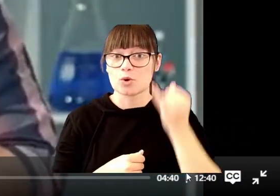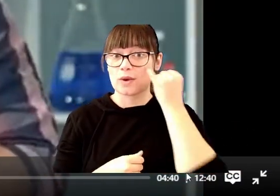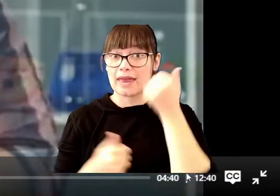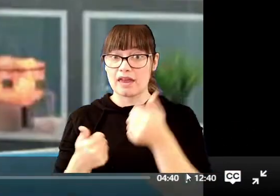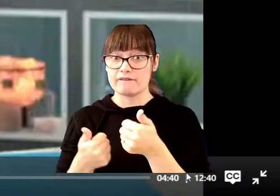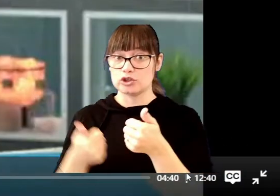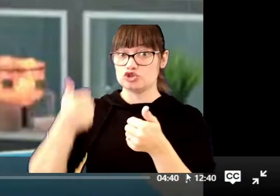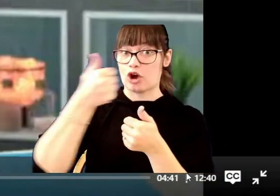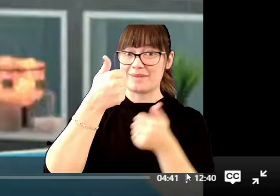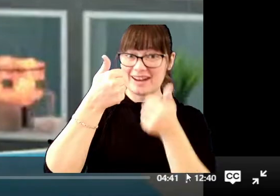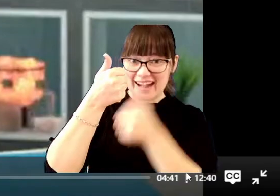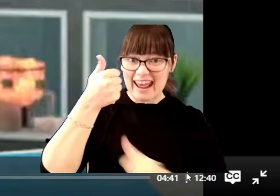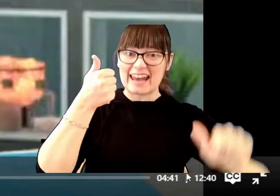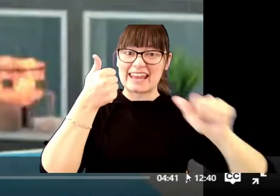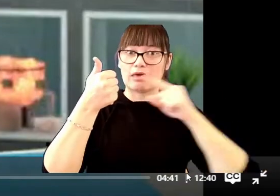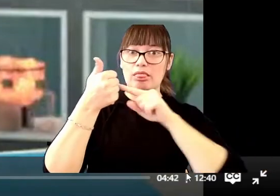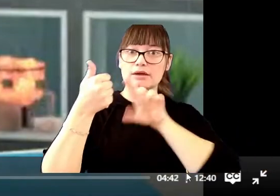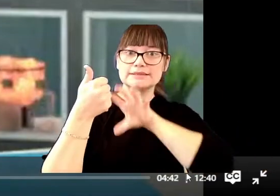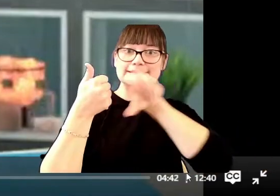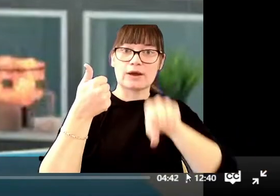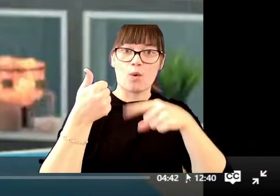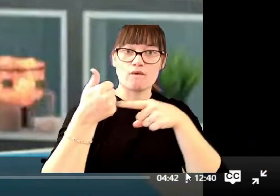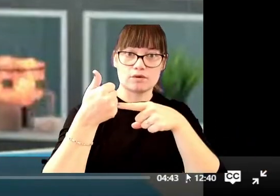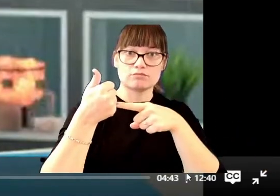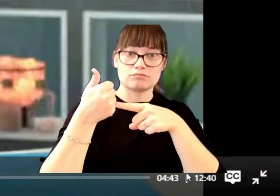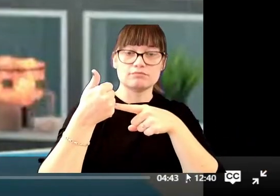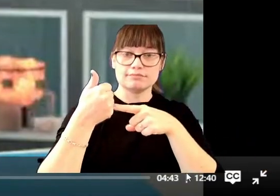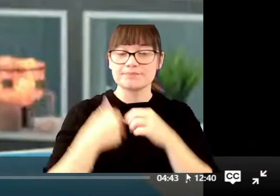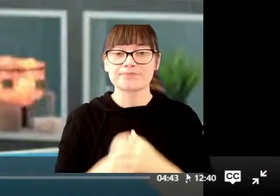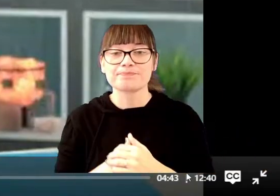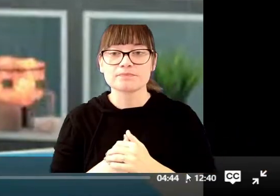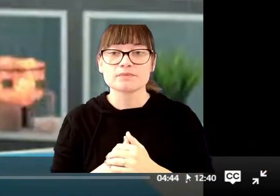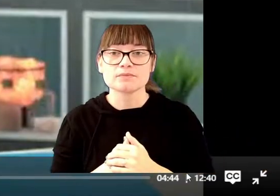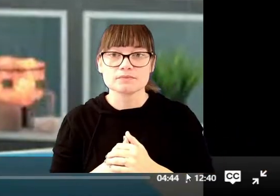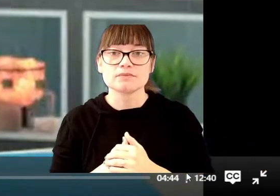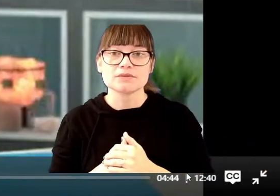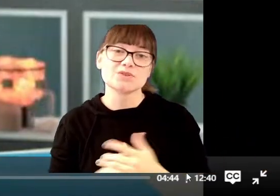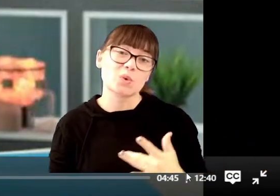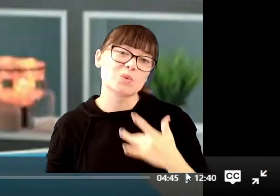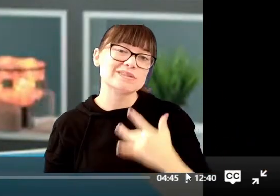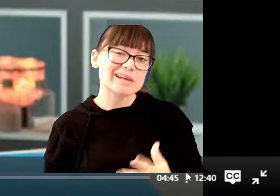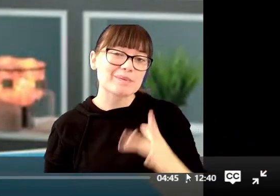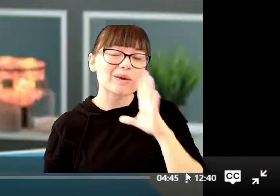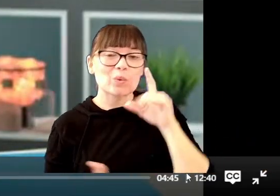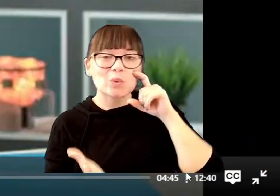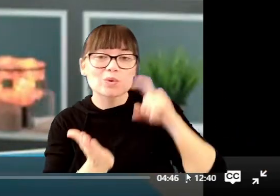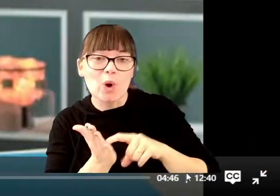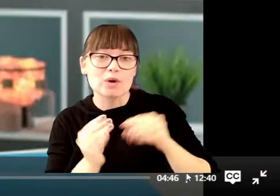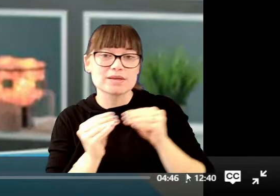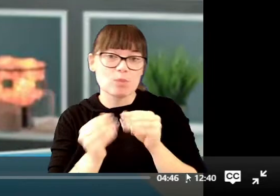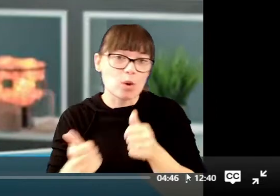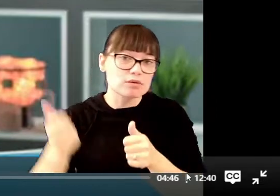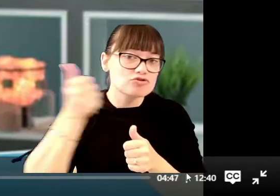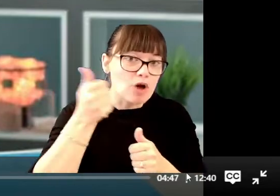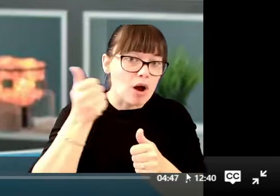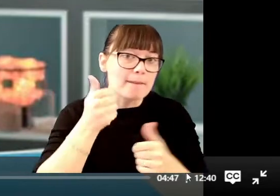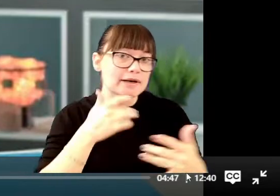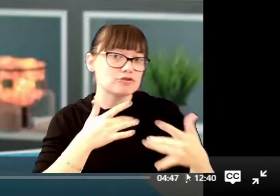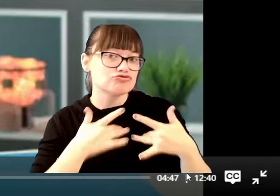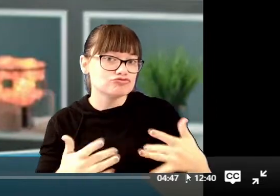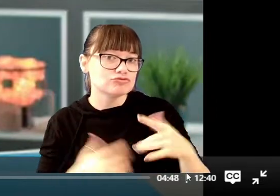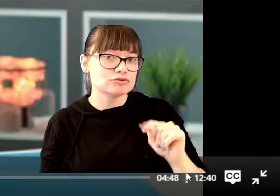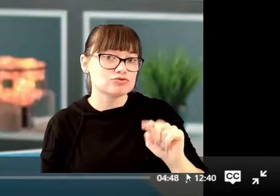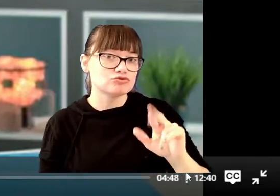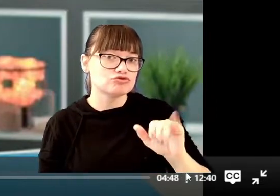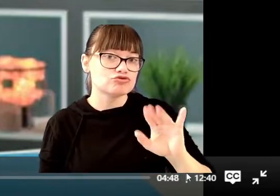up that recessive allele. So that's why a lot of times we see more dominant traits than recessive. But in populations where recessive